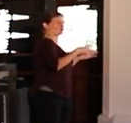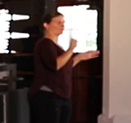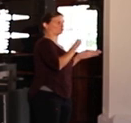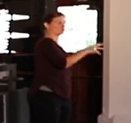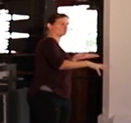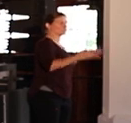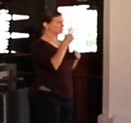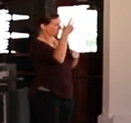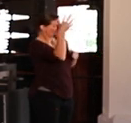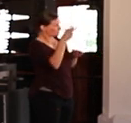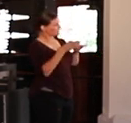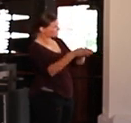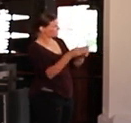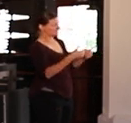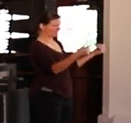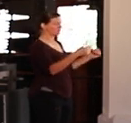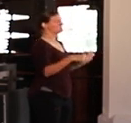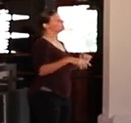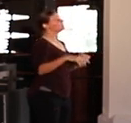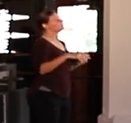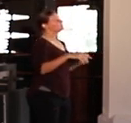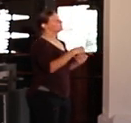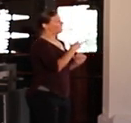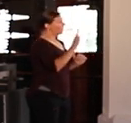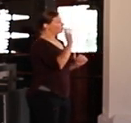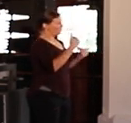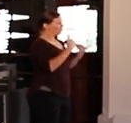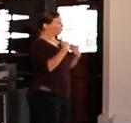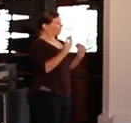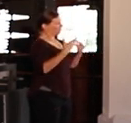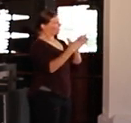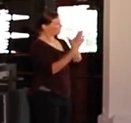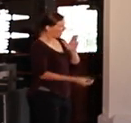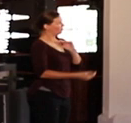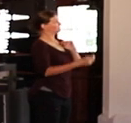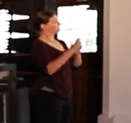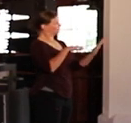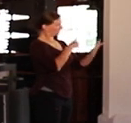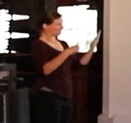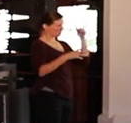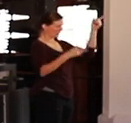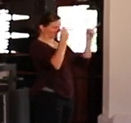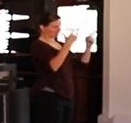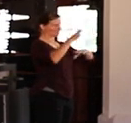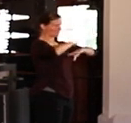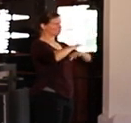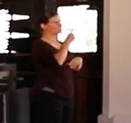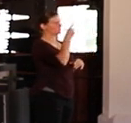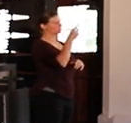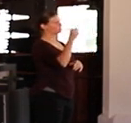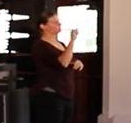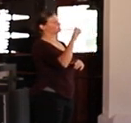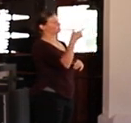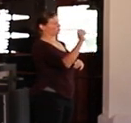a different track for parents and guests. We will also have hard copies of the schedule at our information desk that's located in the